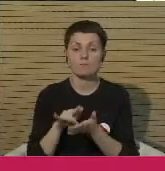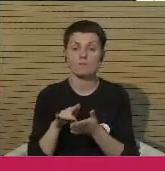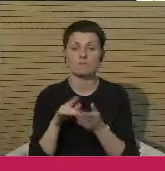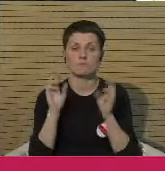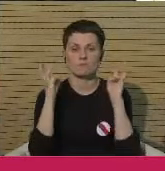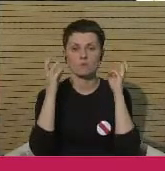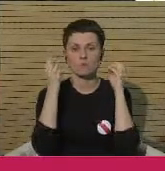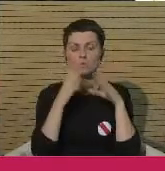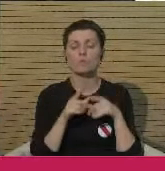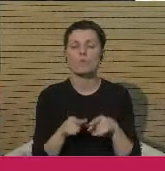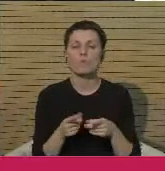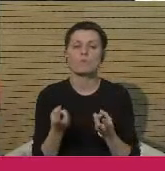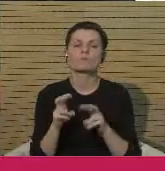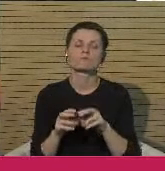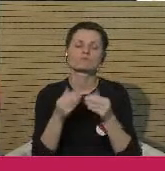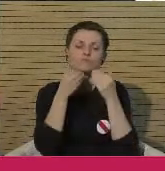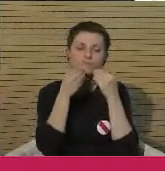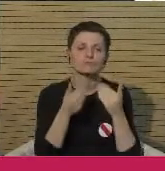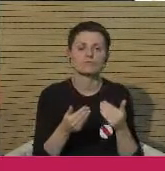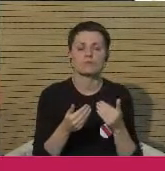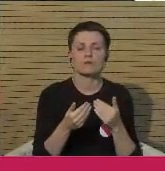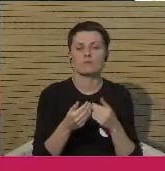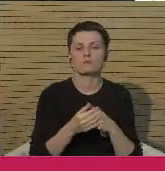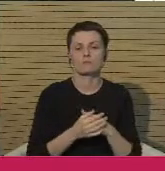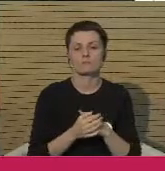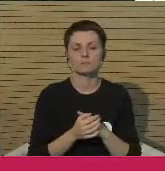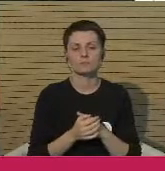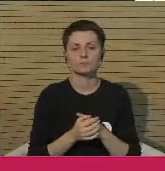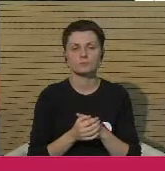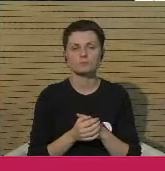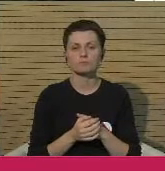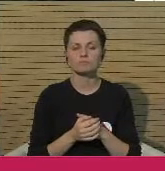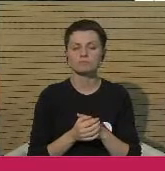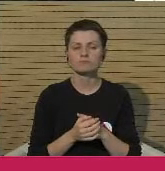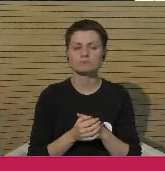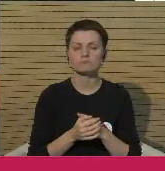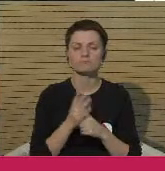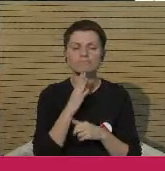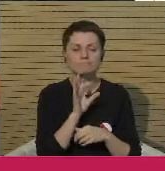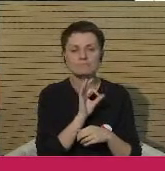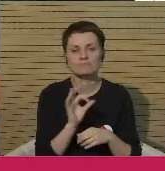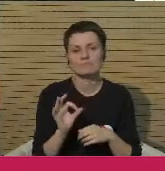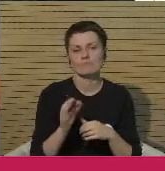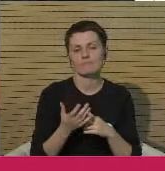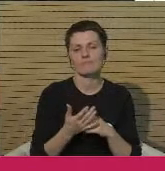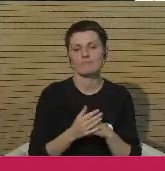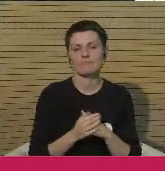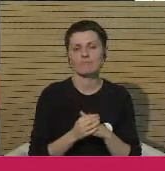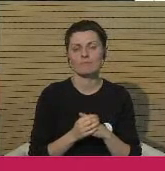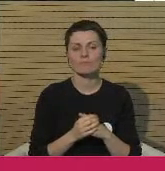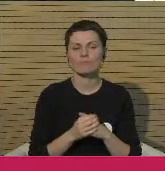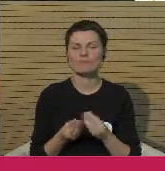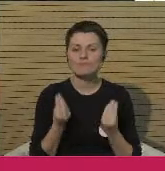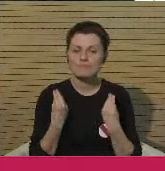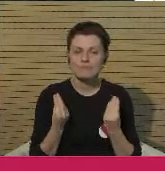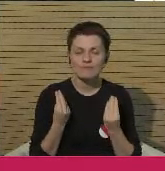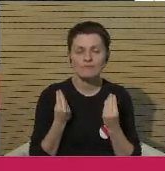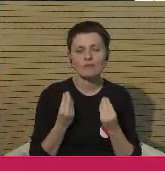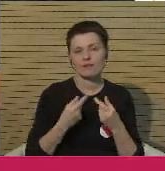cooperative work. Anything we do and everything we do is thanks to cooperation, thanks to a